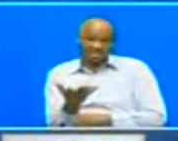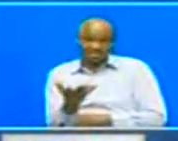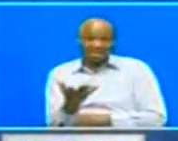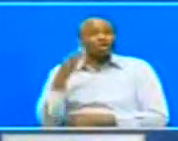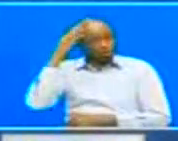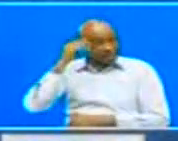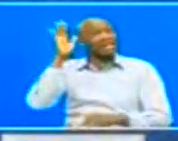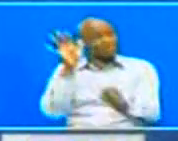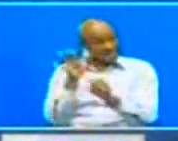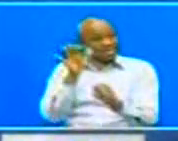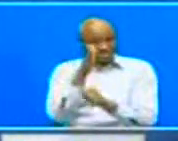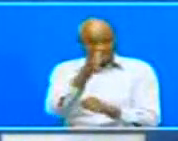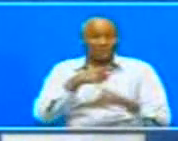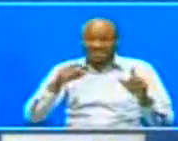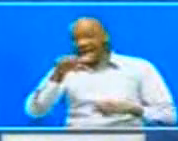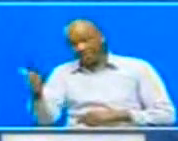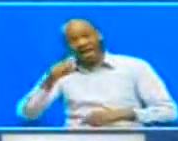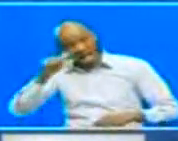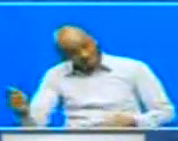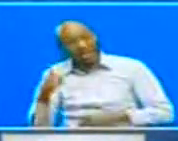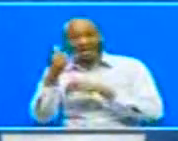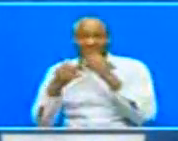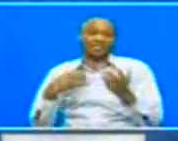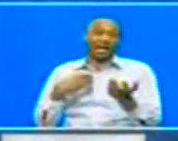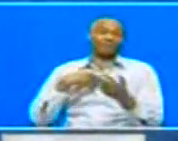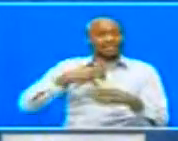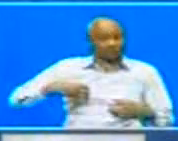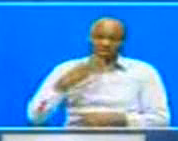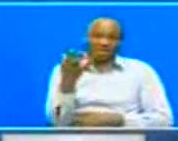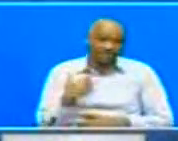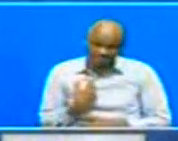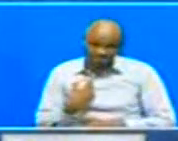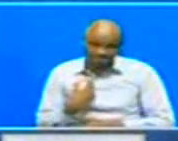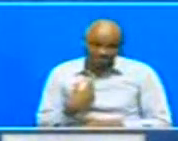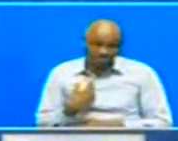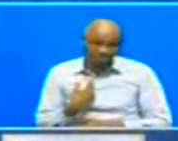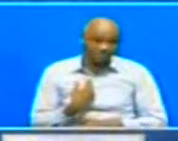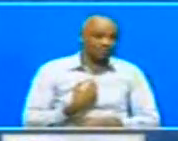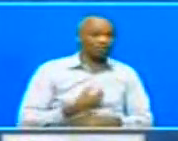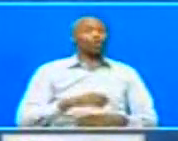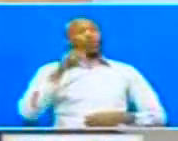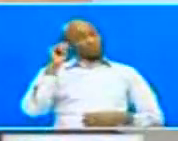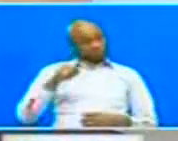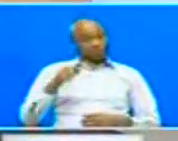majority of those that are in the Dadaab. We do not have but what happens refugees to the others? From other countries in the proportions where we